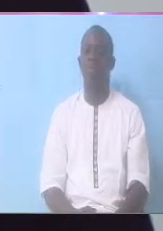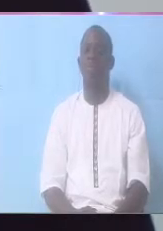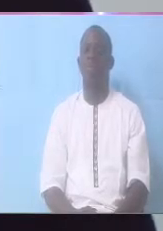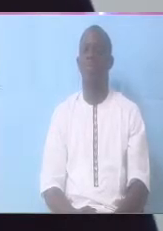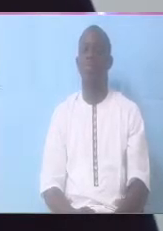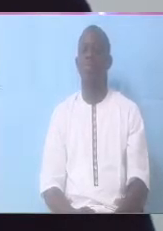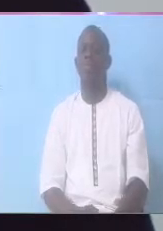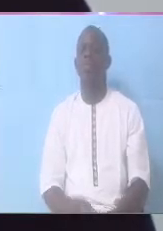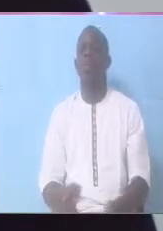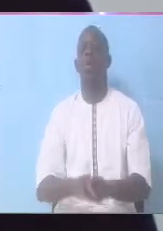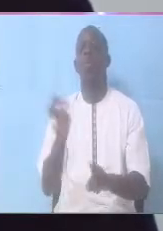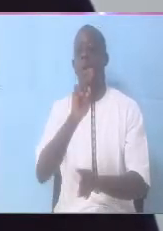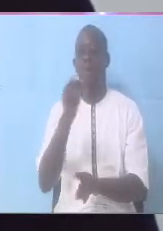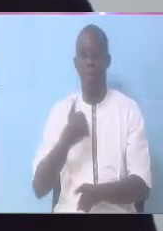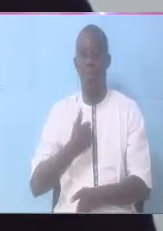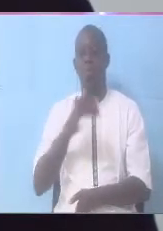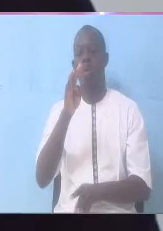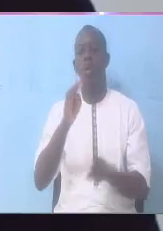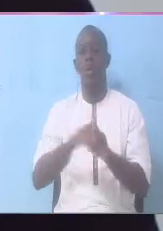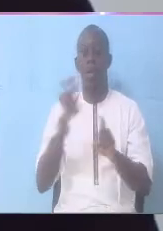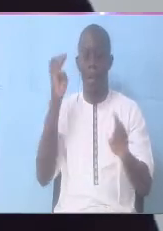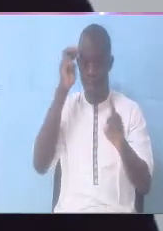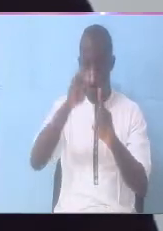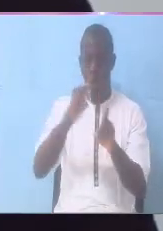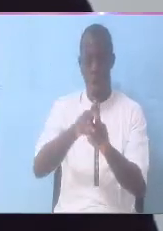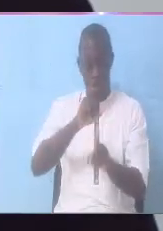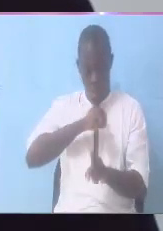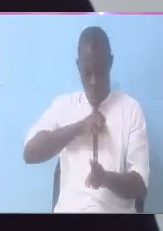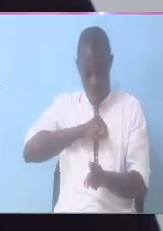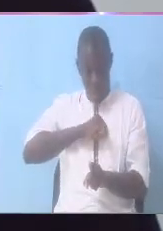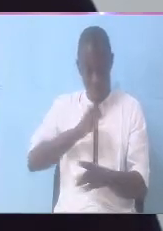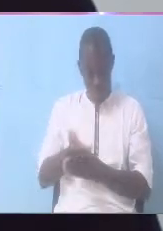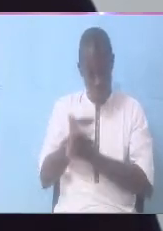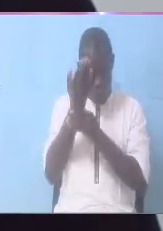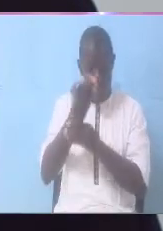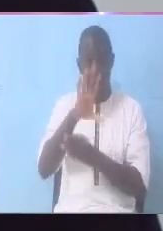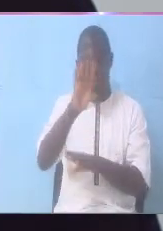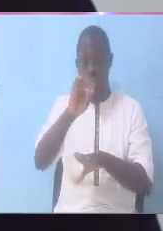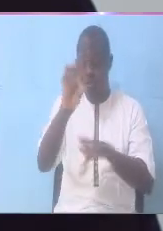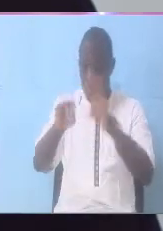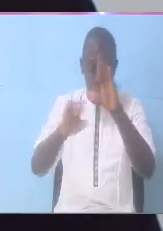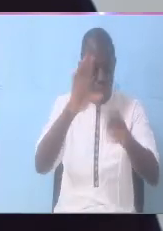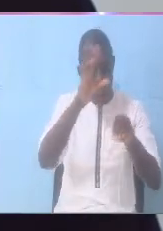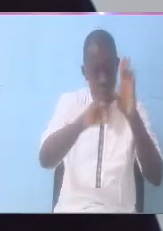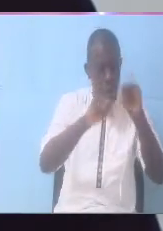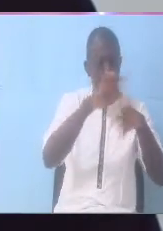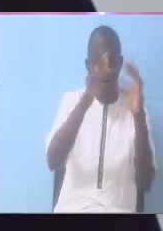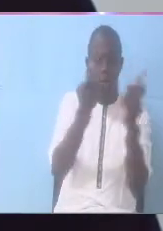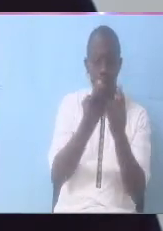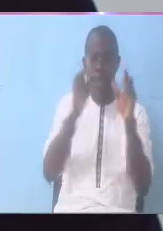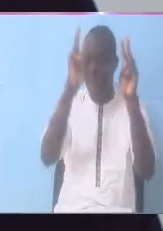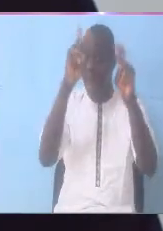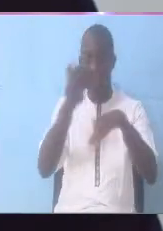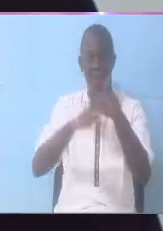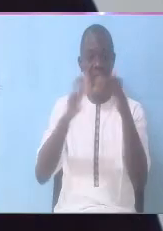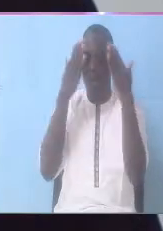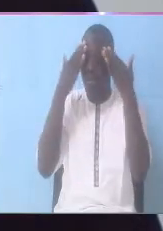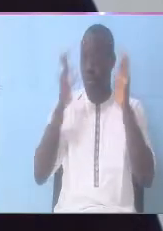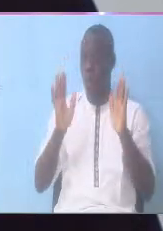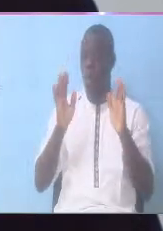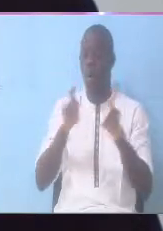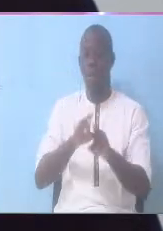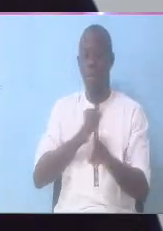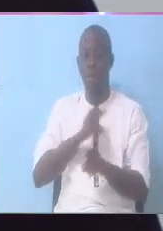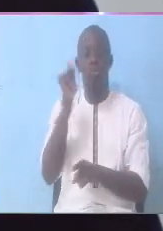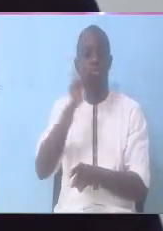using Yaya Jammeh's name. Aka wuli aka fansunkolu tamandi me ya lonko Yaya Jammeh bukaba kala mabari ataka deng Yaya